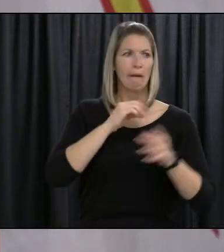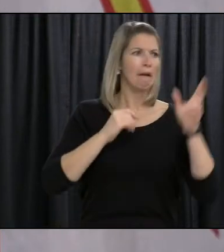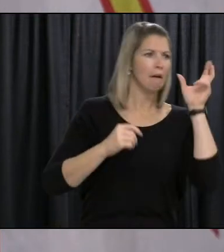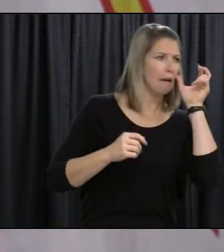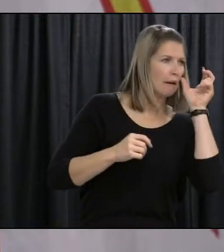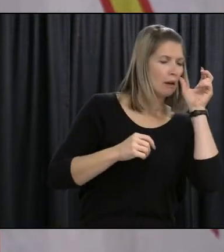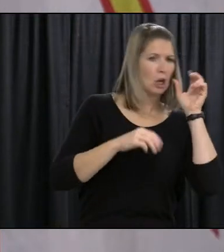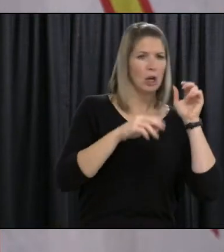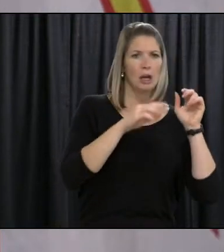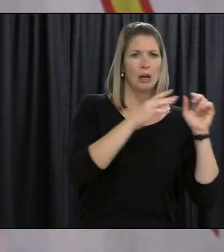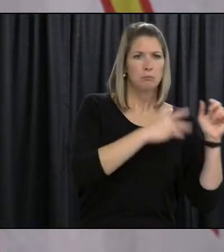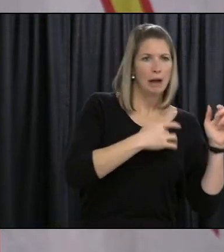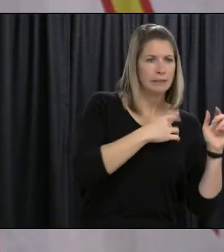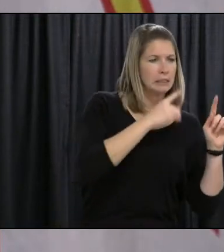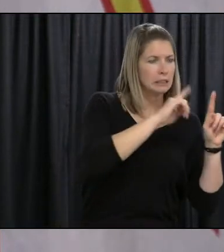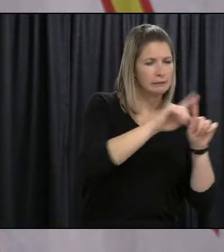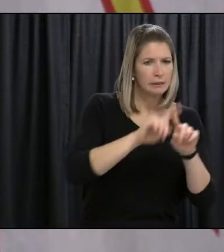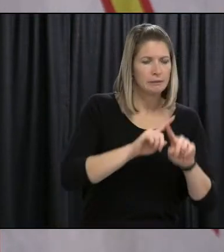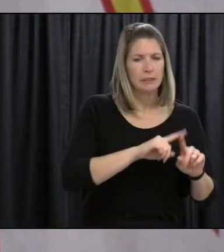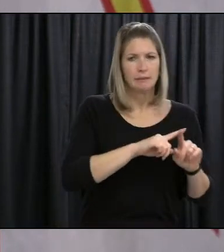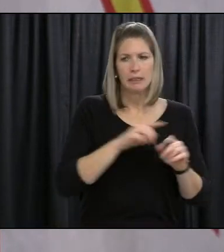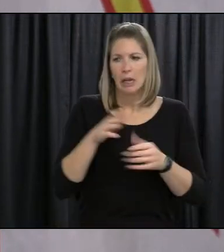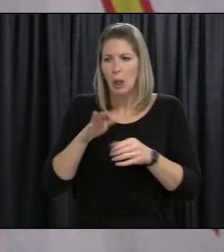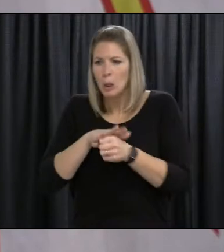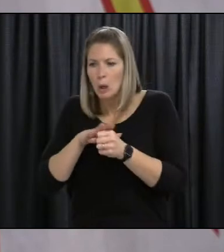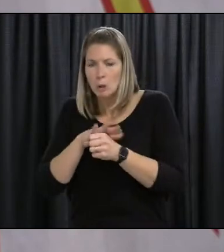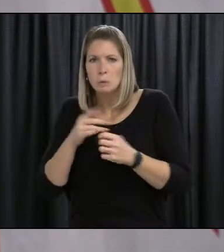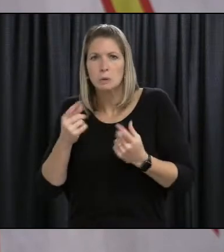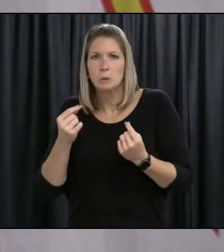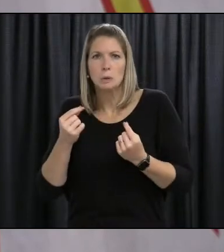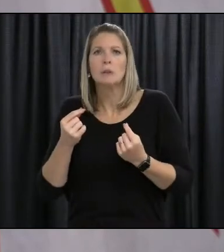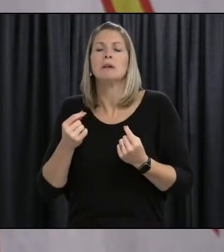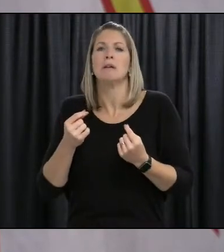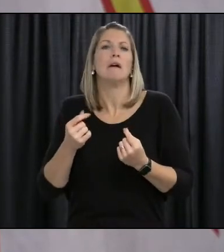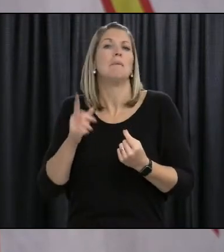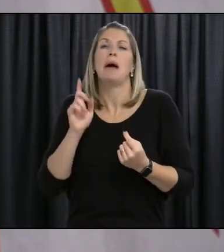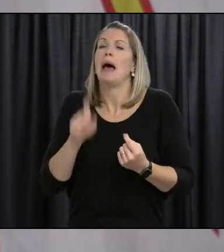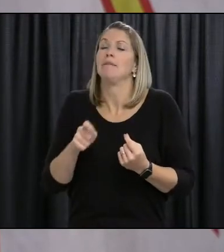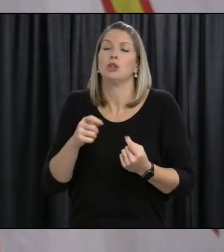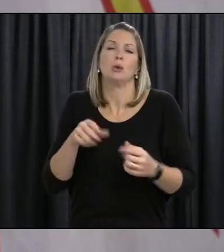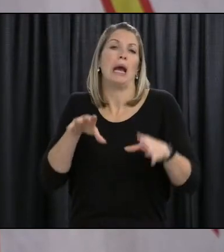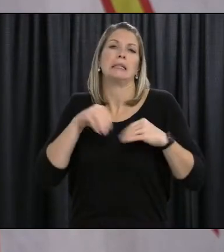but this is what we have to do to stay ahead of this virus. So,